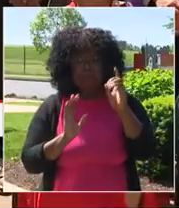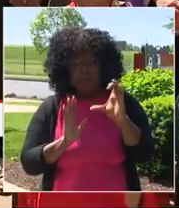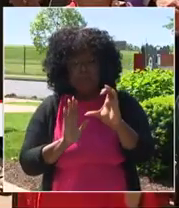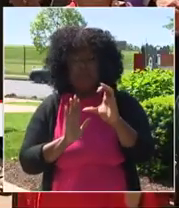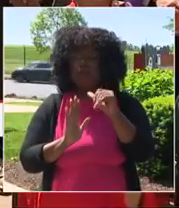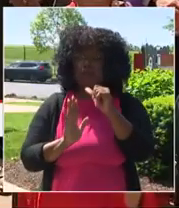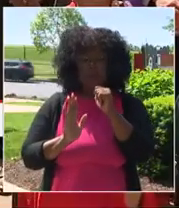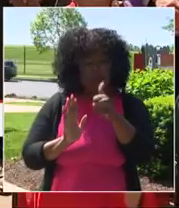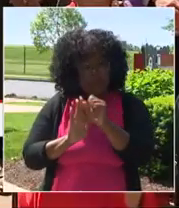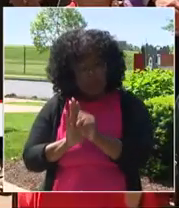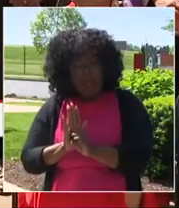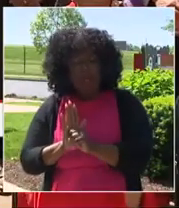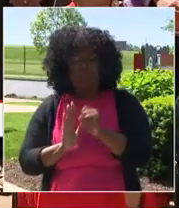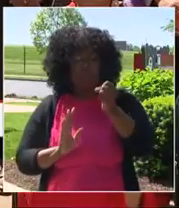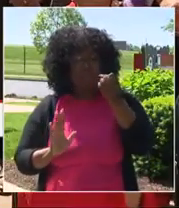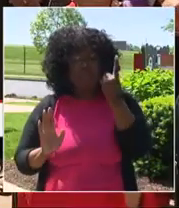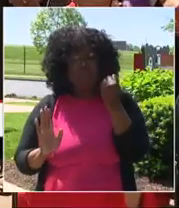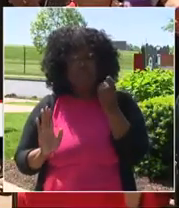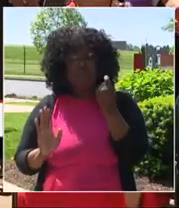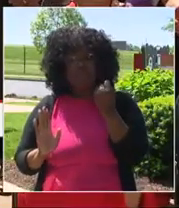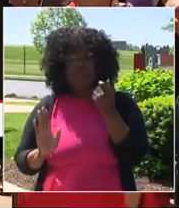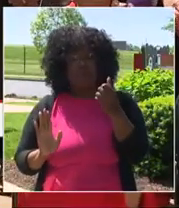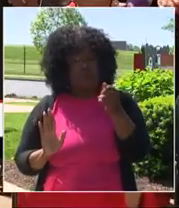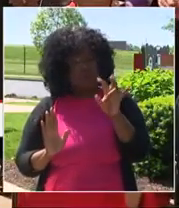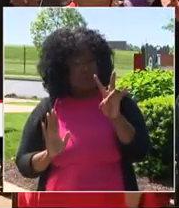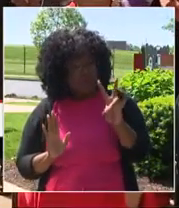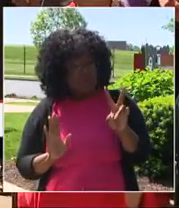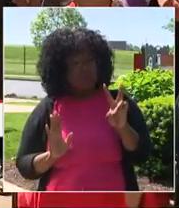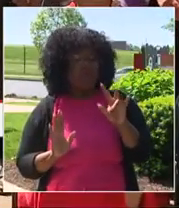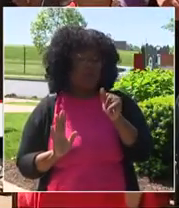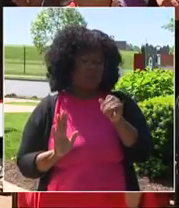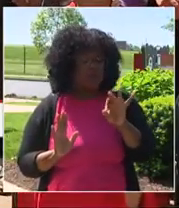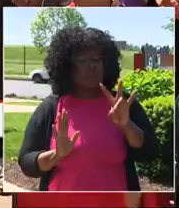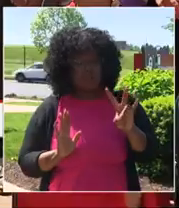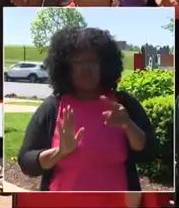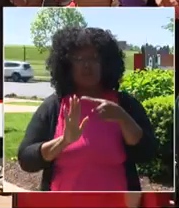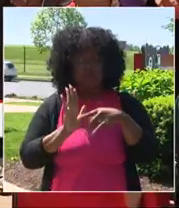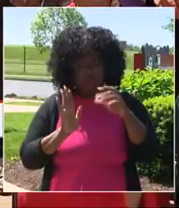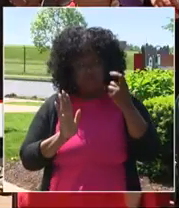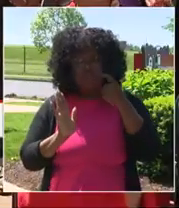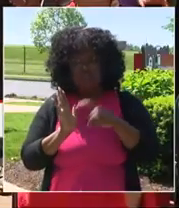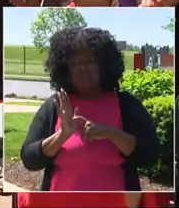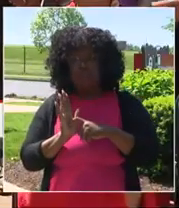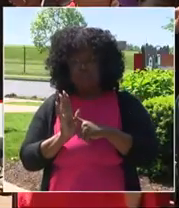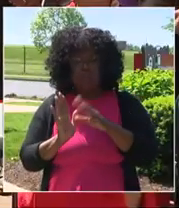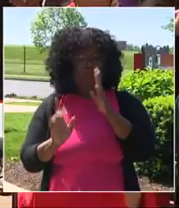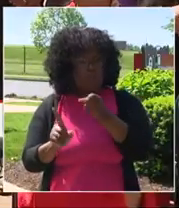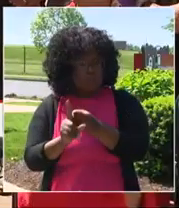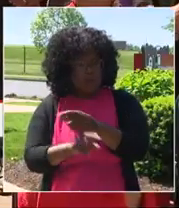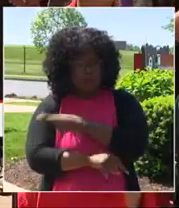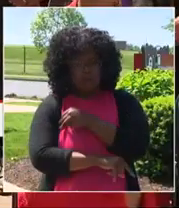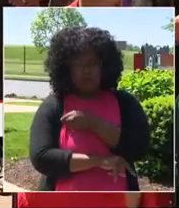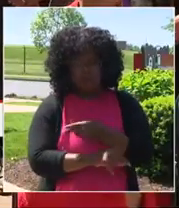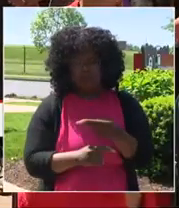1997 agreement, and they understand that this would devastate hospitals. So I